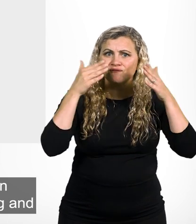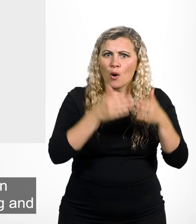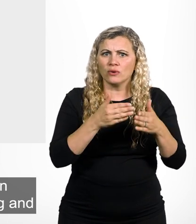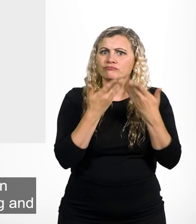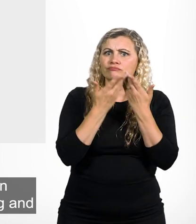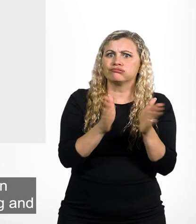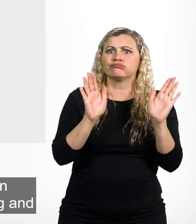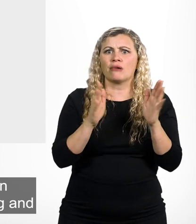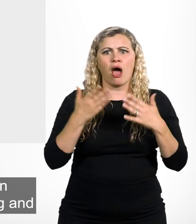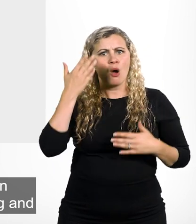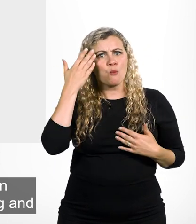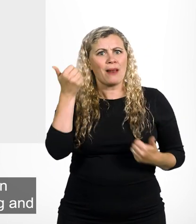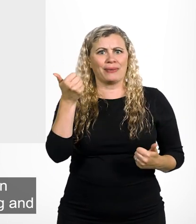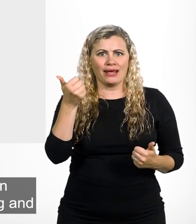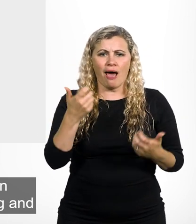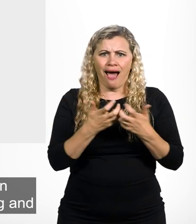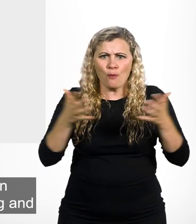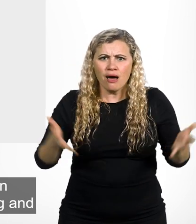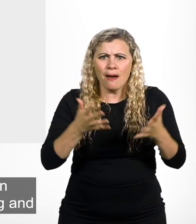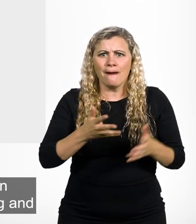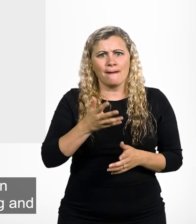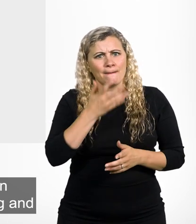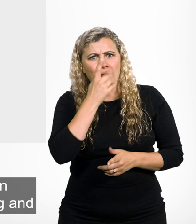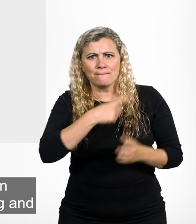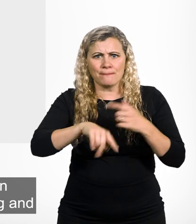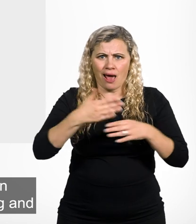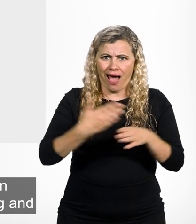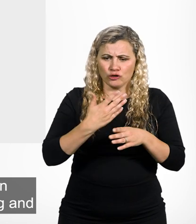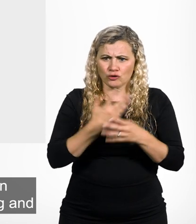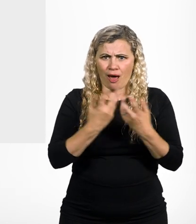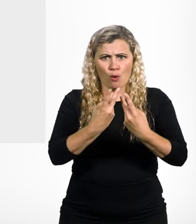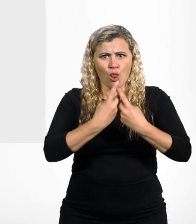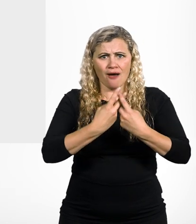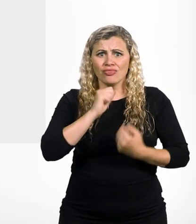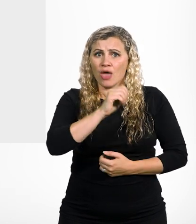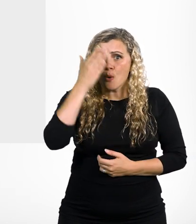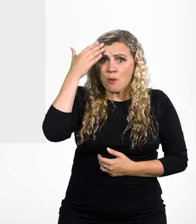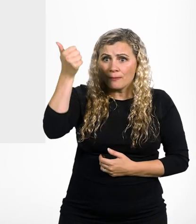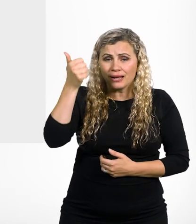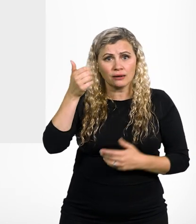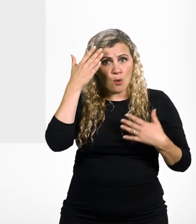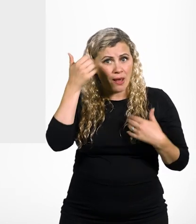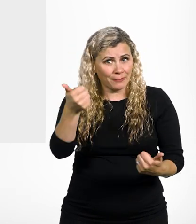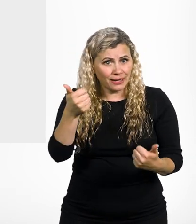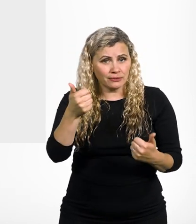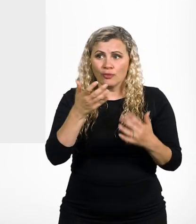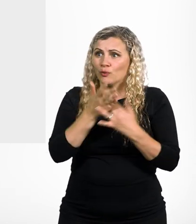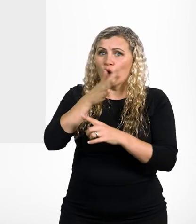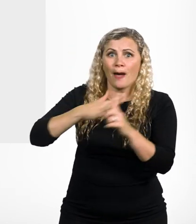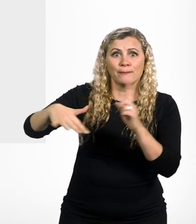empowering people to take action to support their own mental well-being and that of the wider